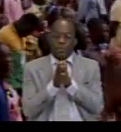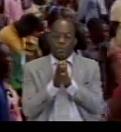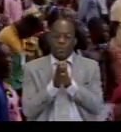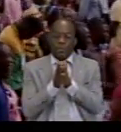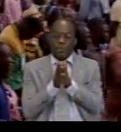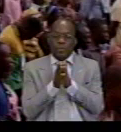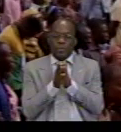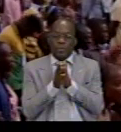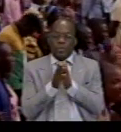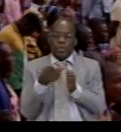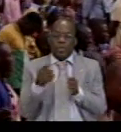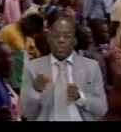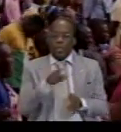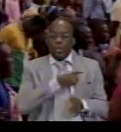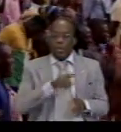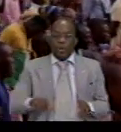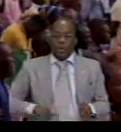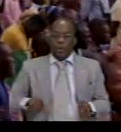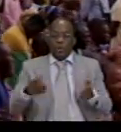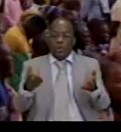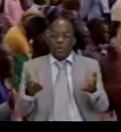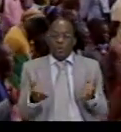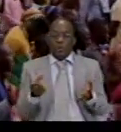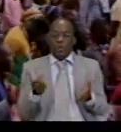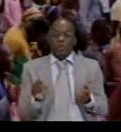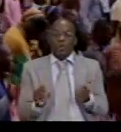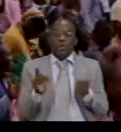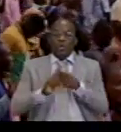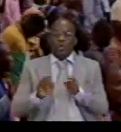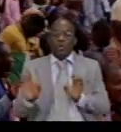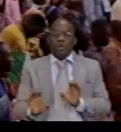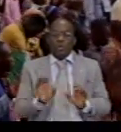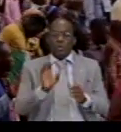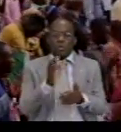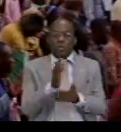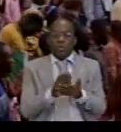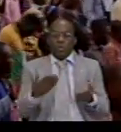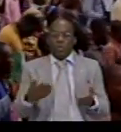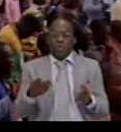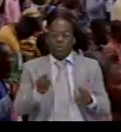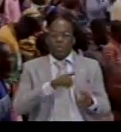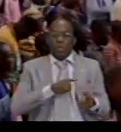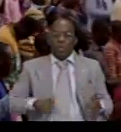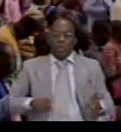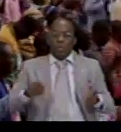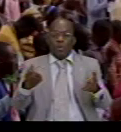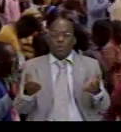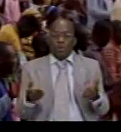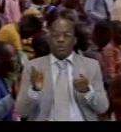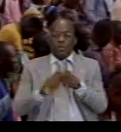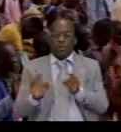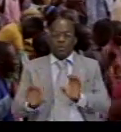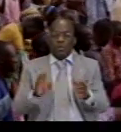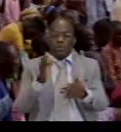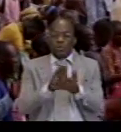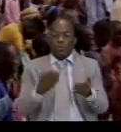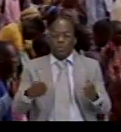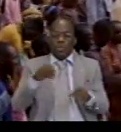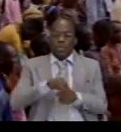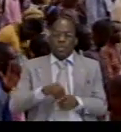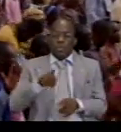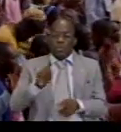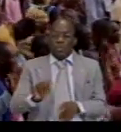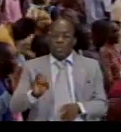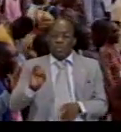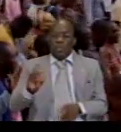The Lord wants to do something. The Lord wants to do something in Togo, in Africa, and